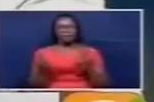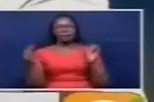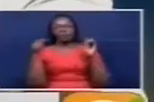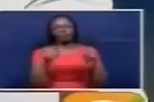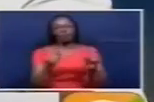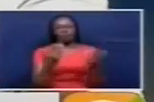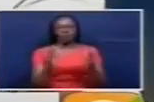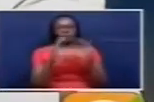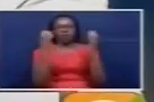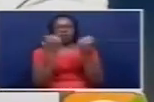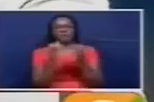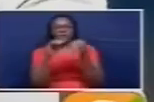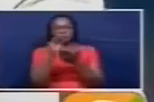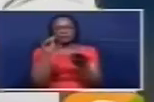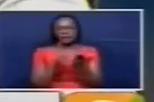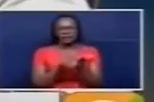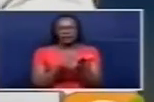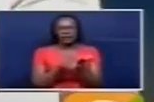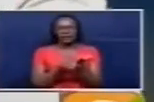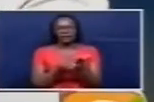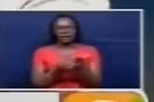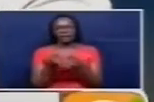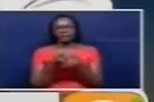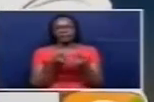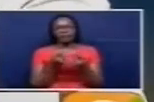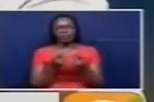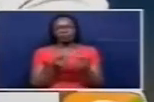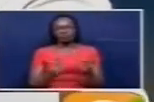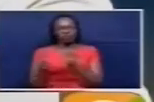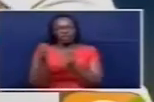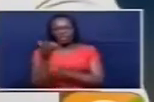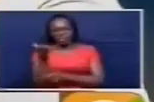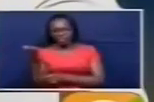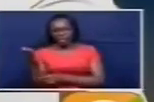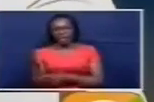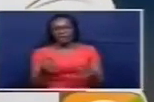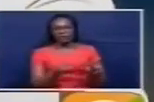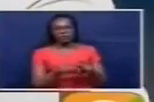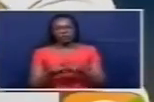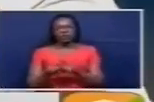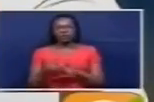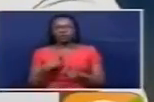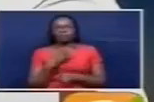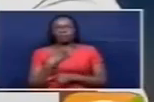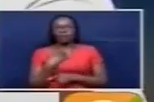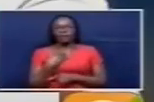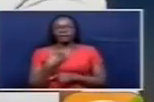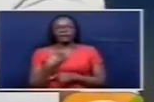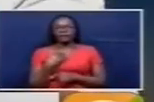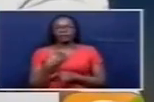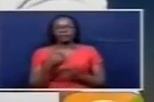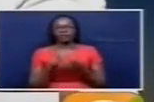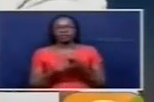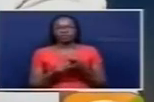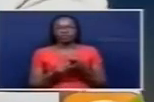come town, when I call a veve, when I tulia koma beza mta, I went to a community center where people can go chill and learn skills. When you leave school